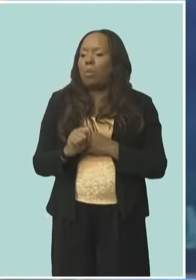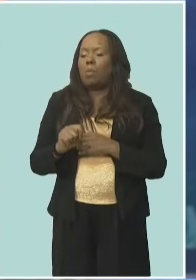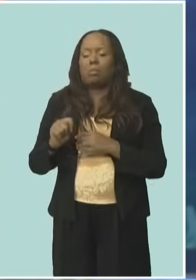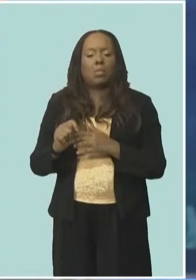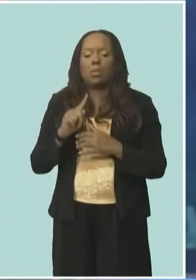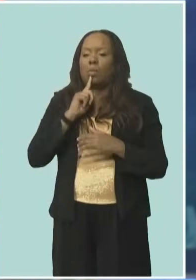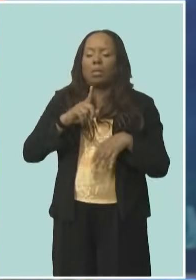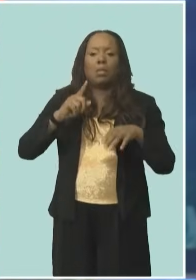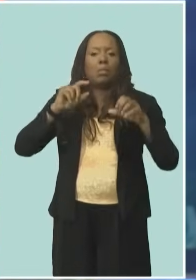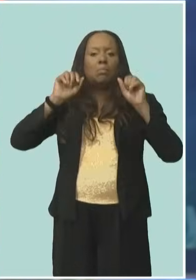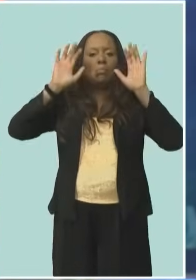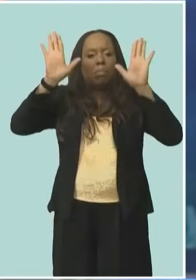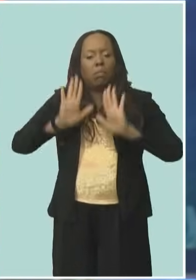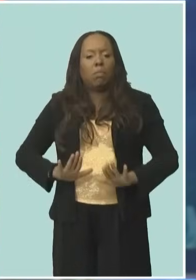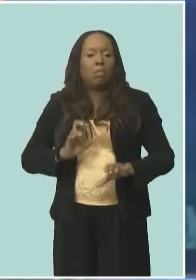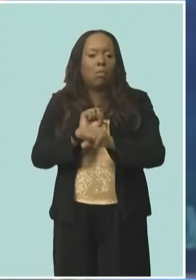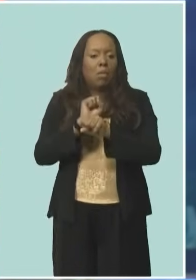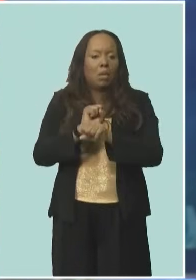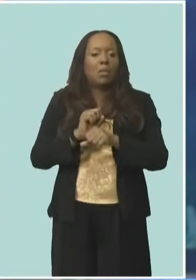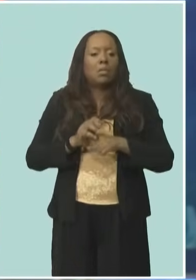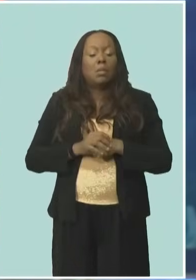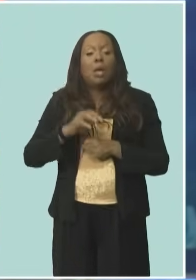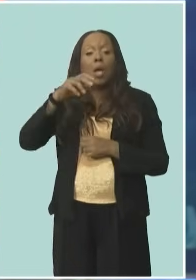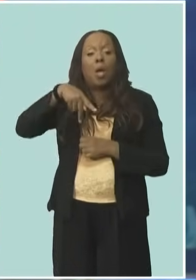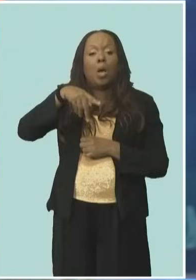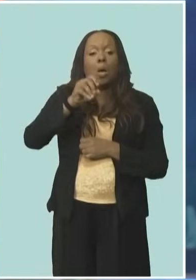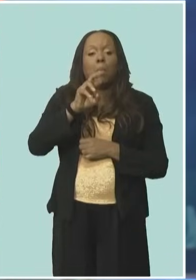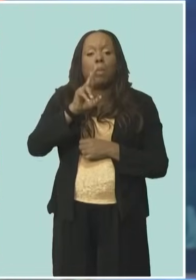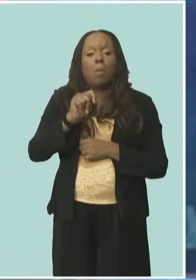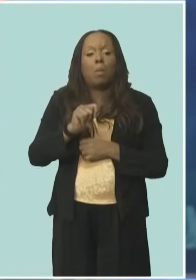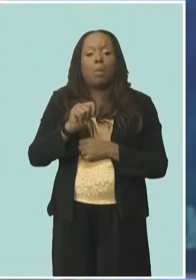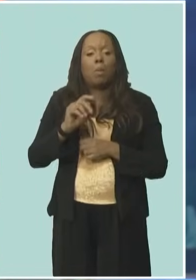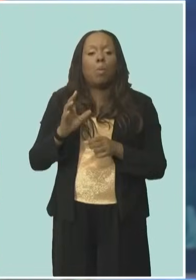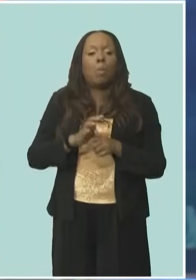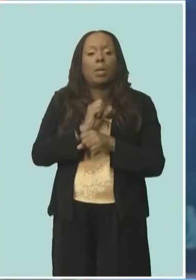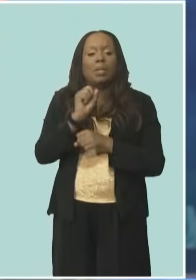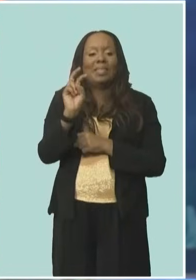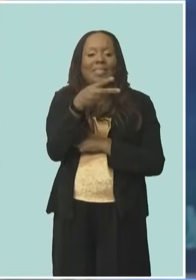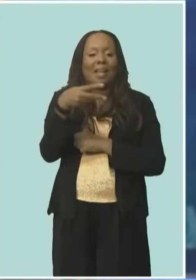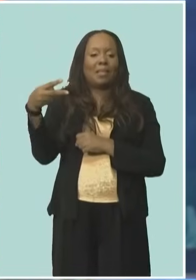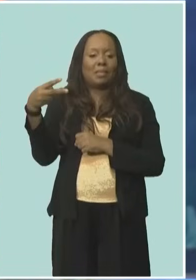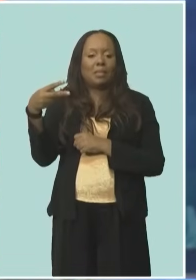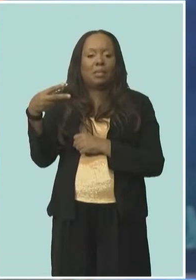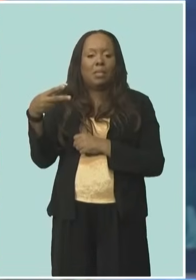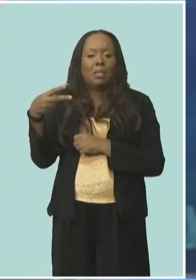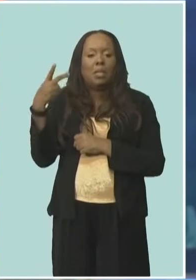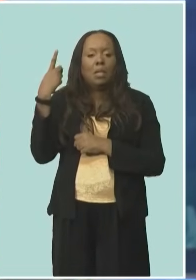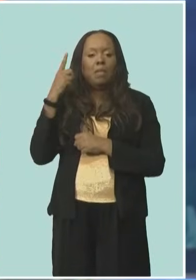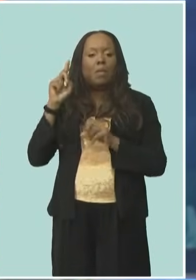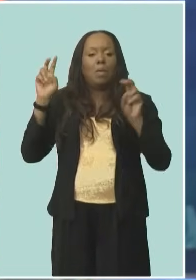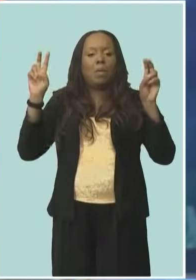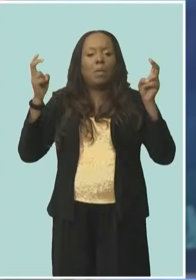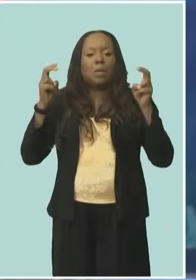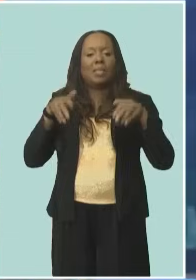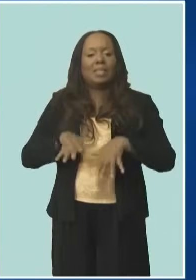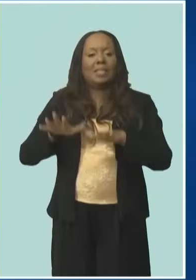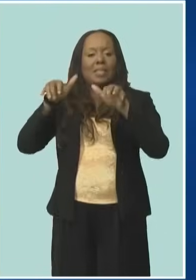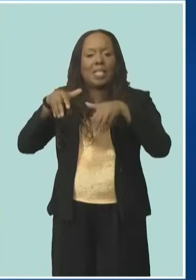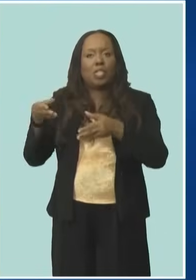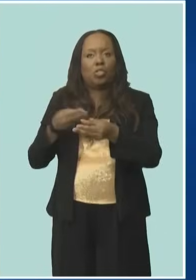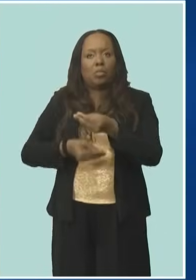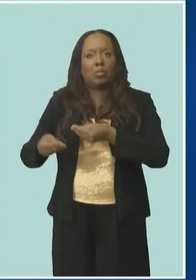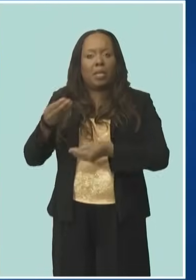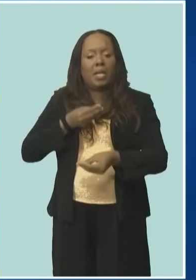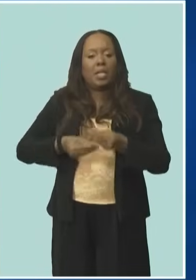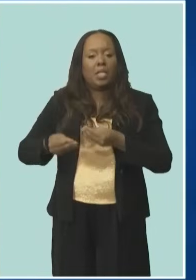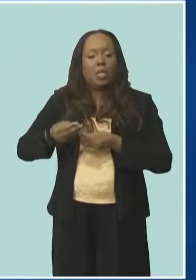short of spectacular. The port won a second-place award at Sea Trade Europe 2025. As a